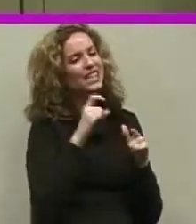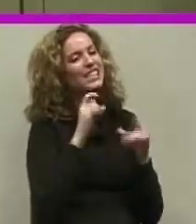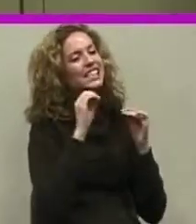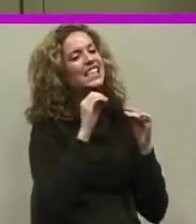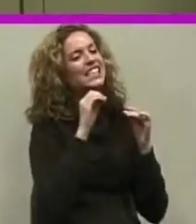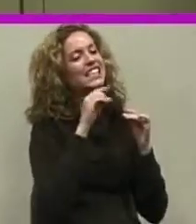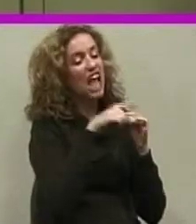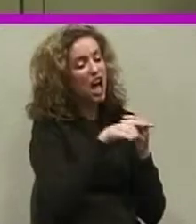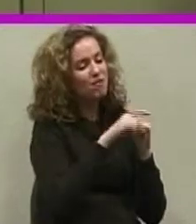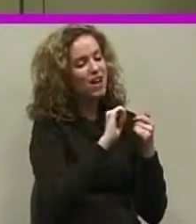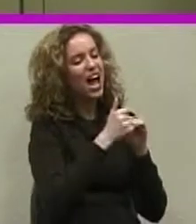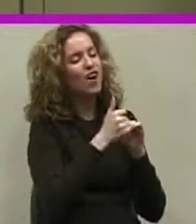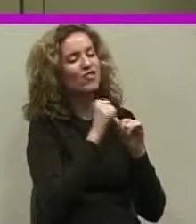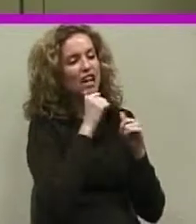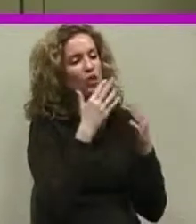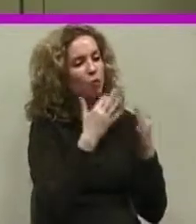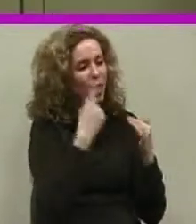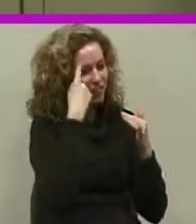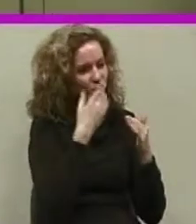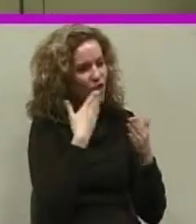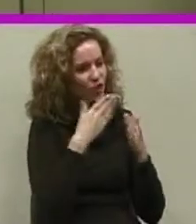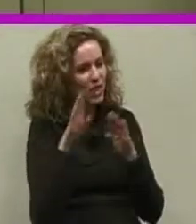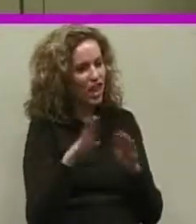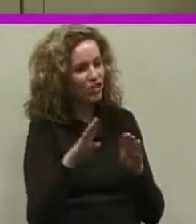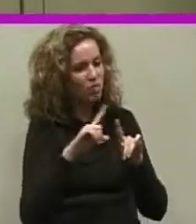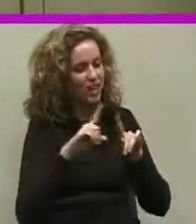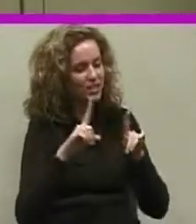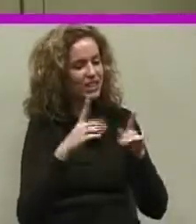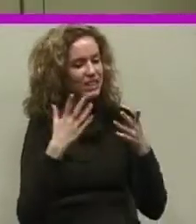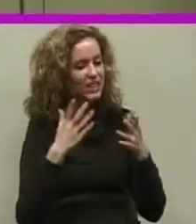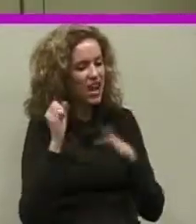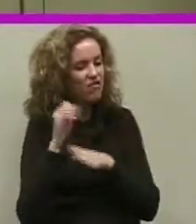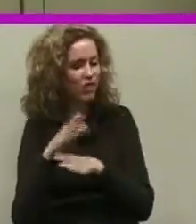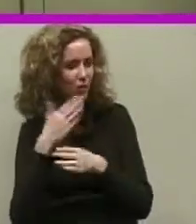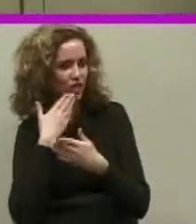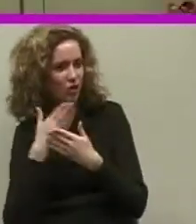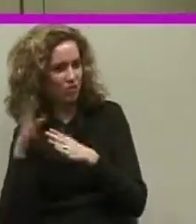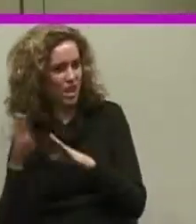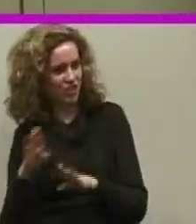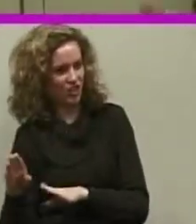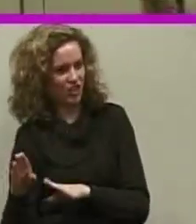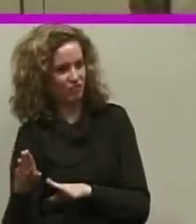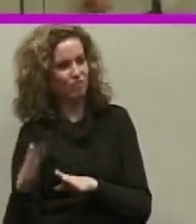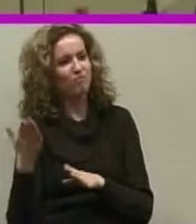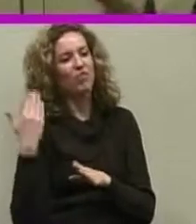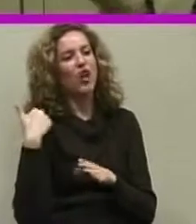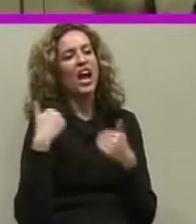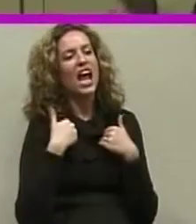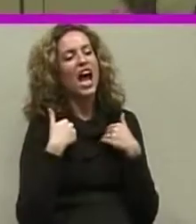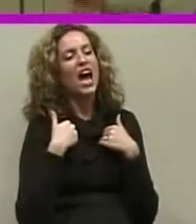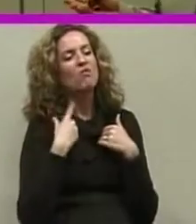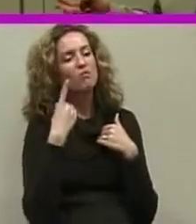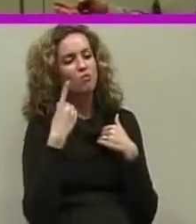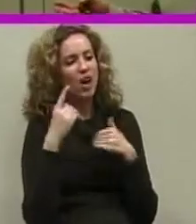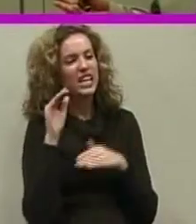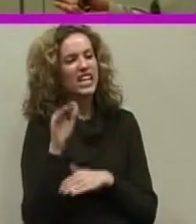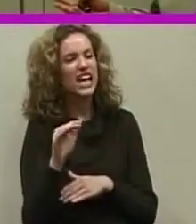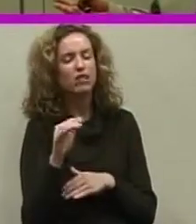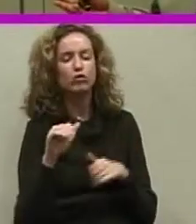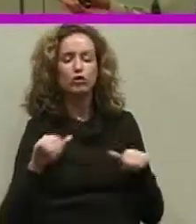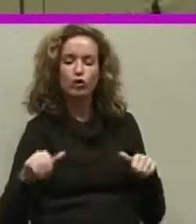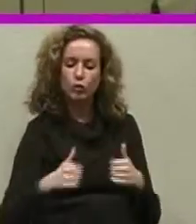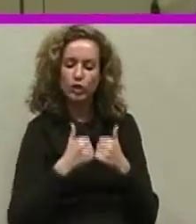up. Okay. I had a kid one time who was so challenging that the only thing I could think that he could possibly do with a high enough rate to